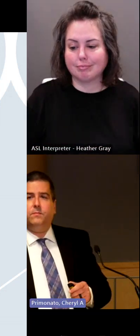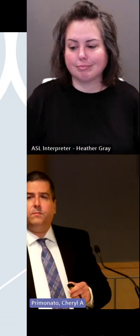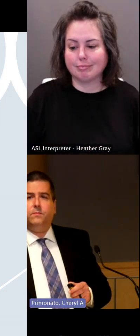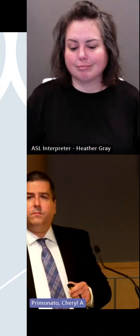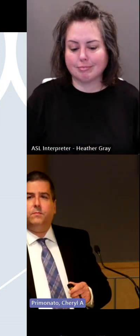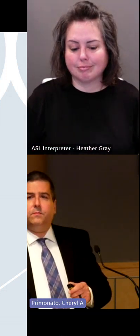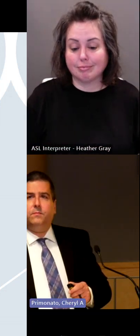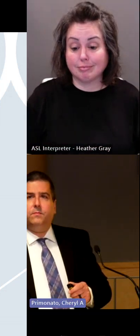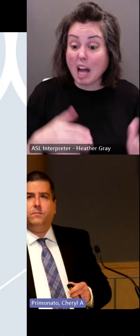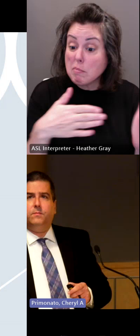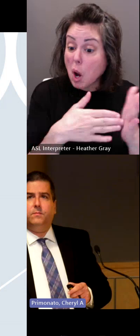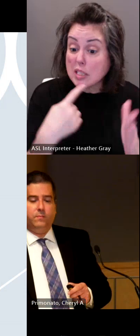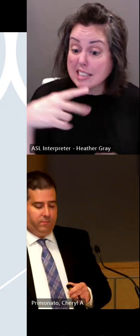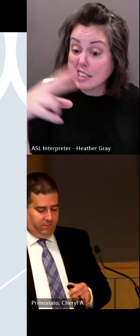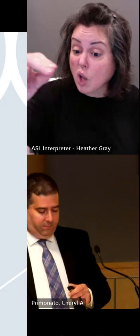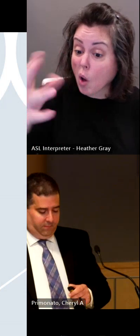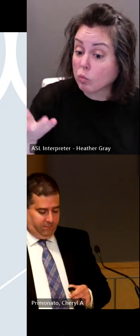Any opposed?